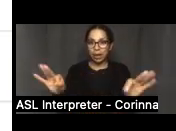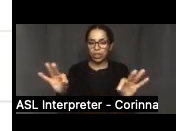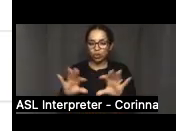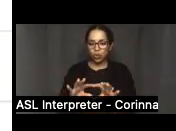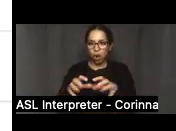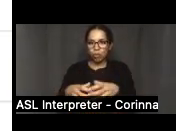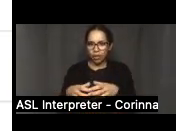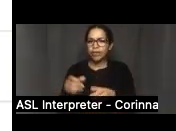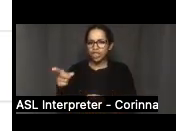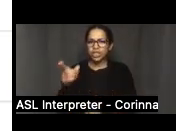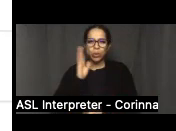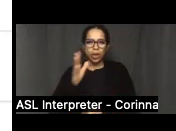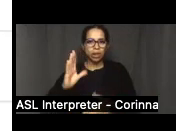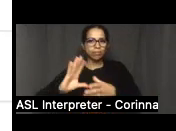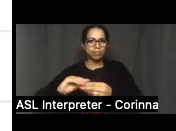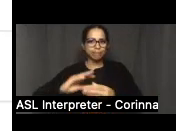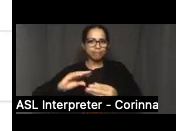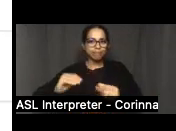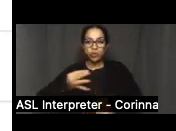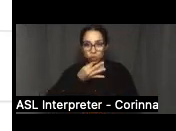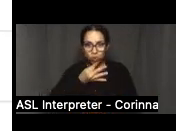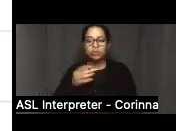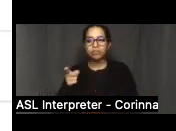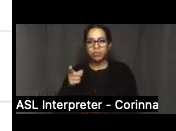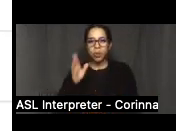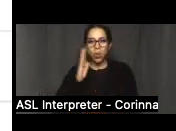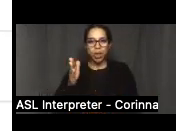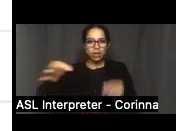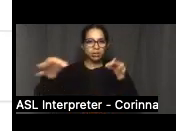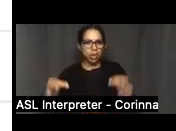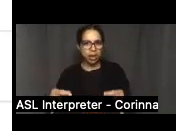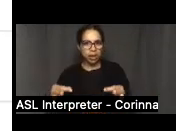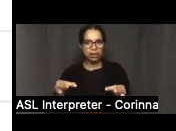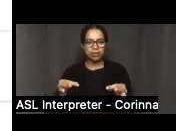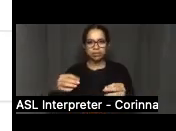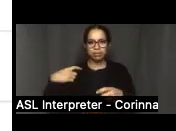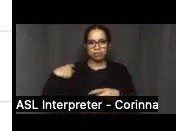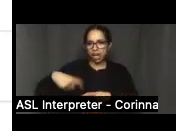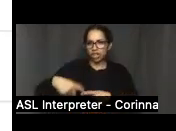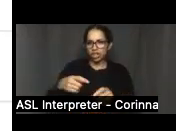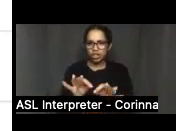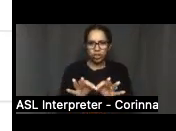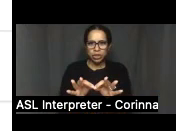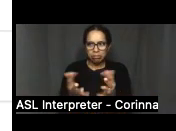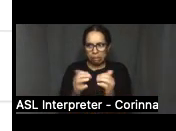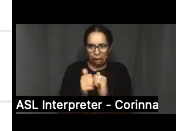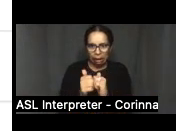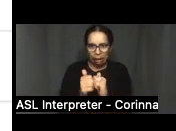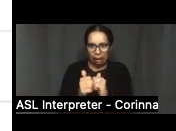She's going to tell everyone how live interpretation for Spanish works. If there's anyone in the room who would like that, please